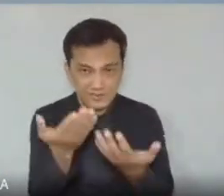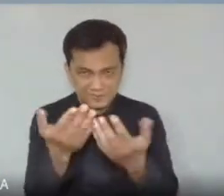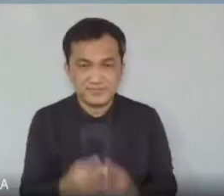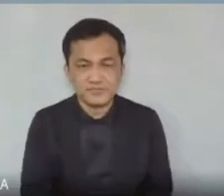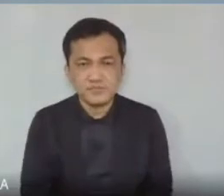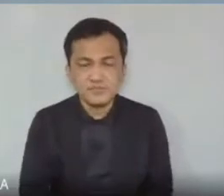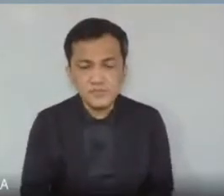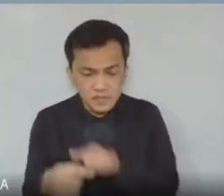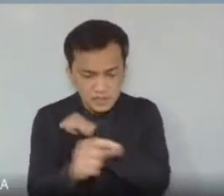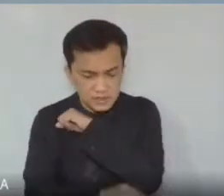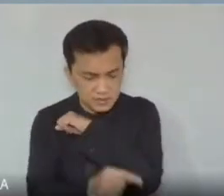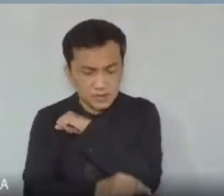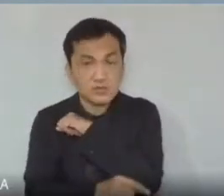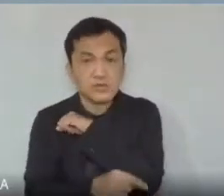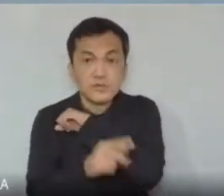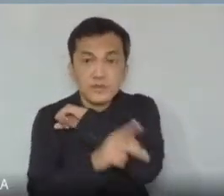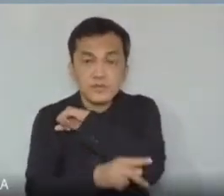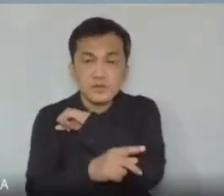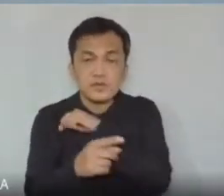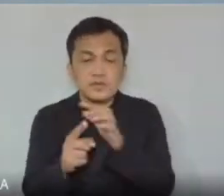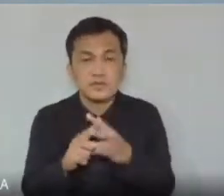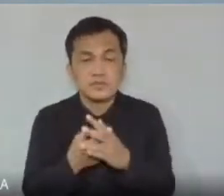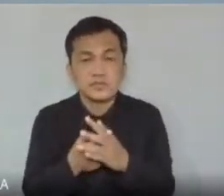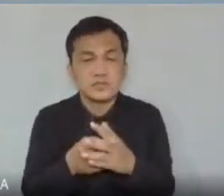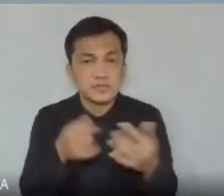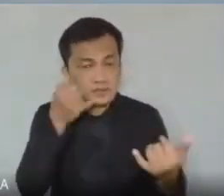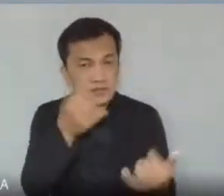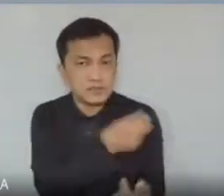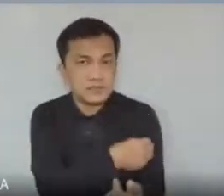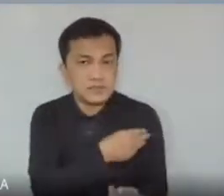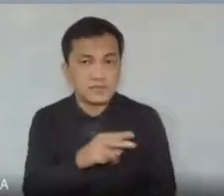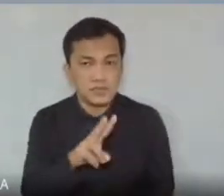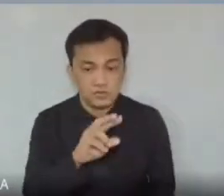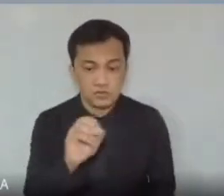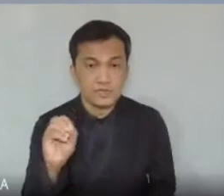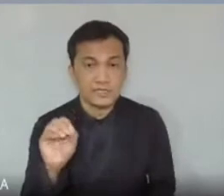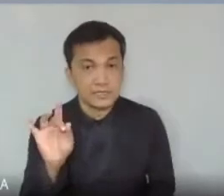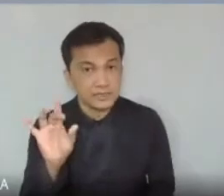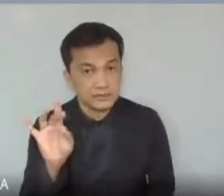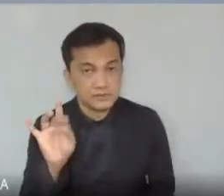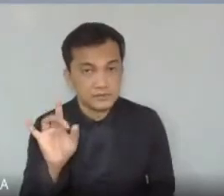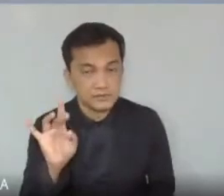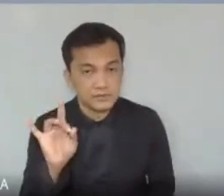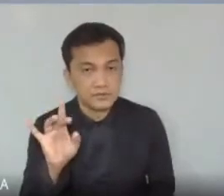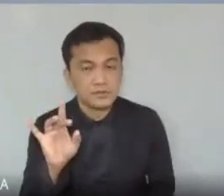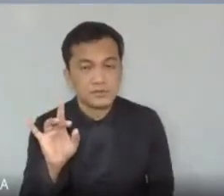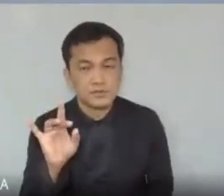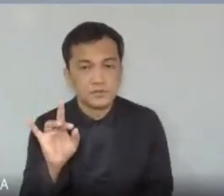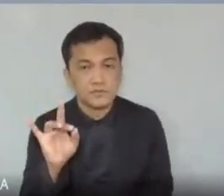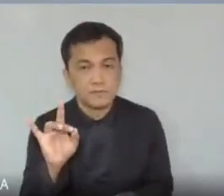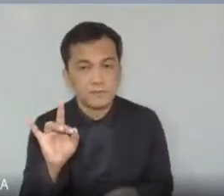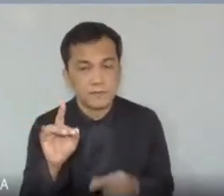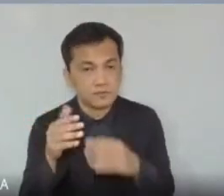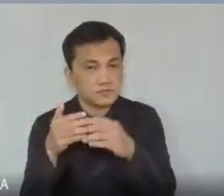fourth quarter of 2018, we were introduced to the AMD telemedicine equipment. It's a U.S. company,